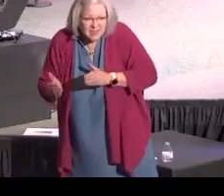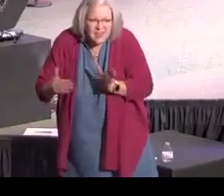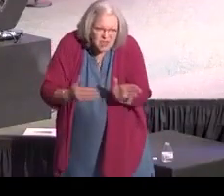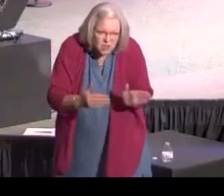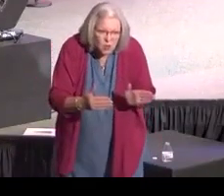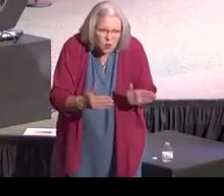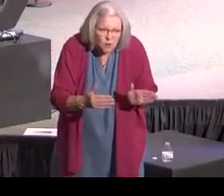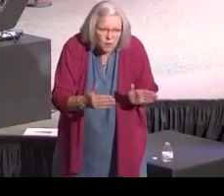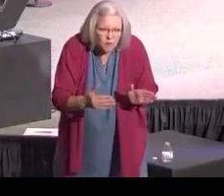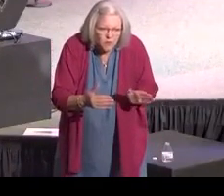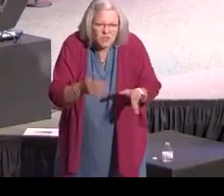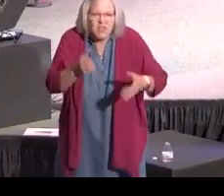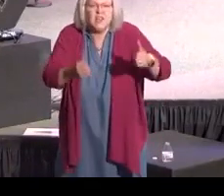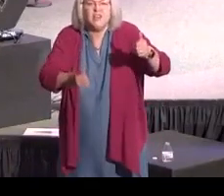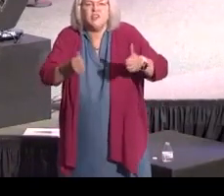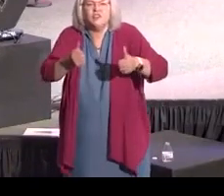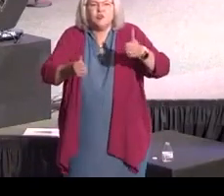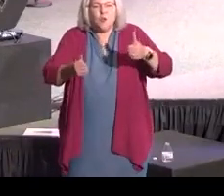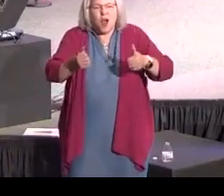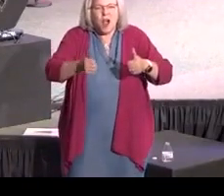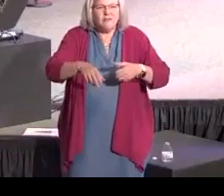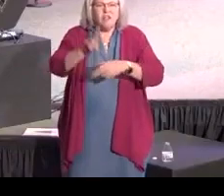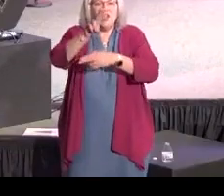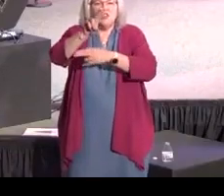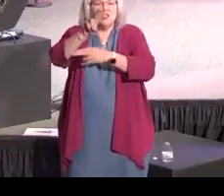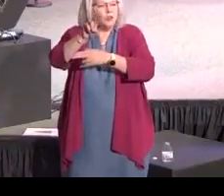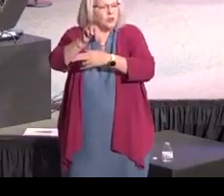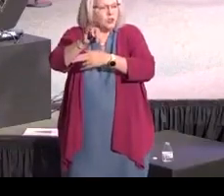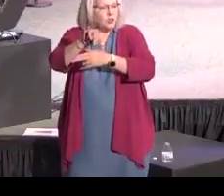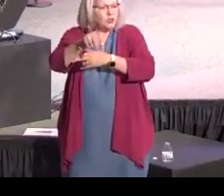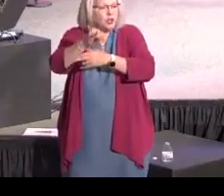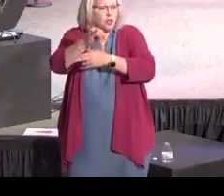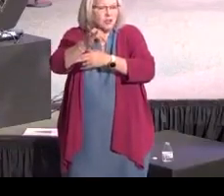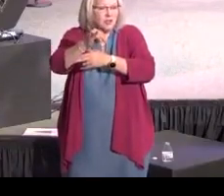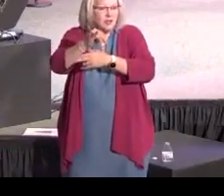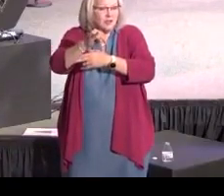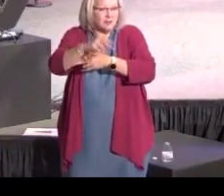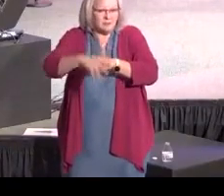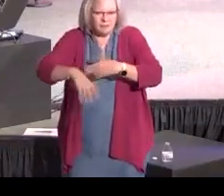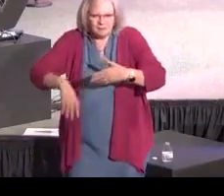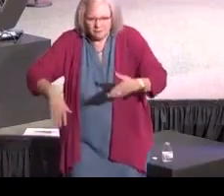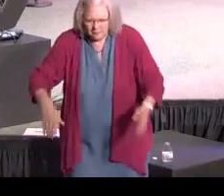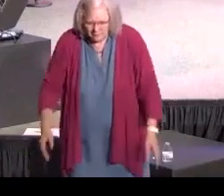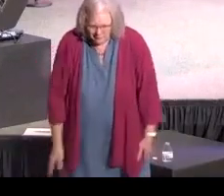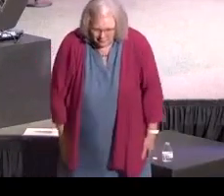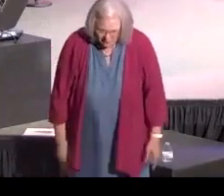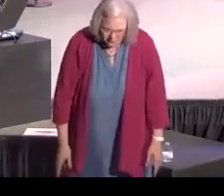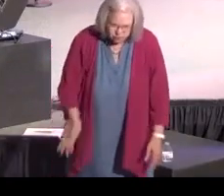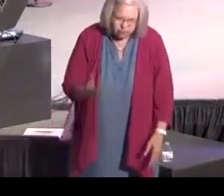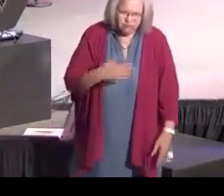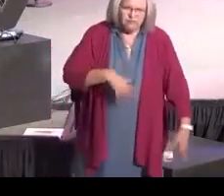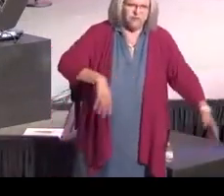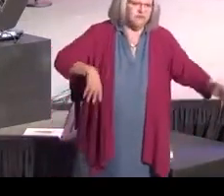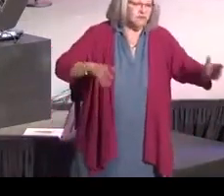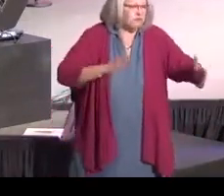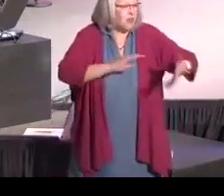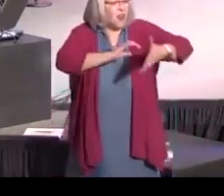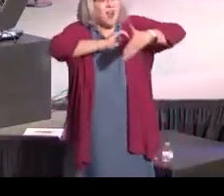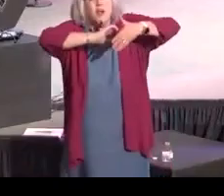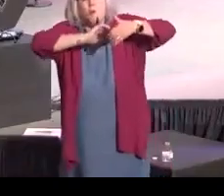me off the plane first, and I ran, guitar in one hand, bag in another hand, sprinting through the